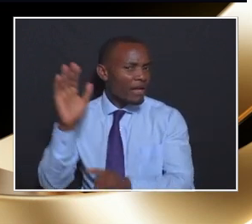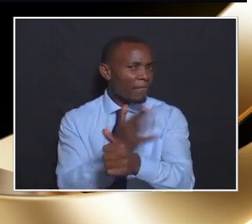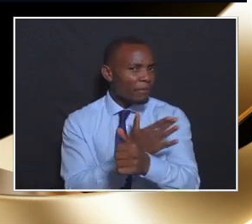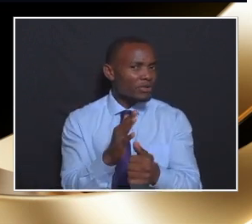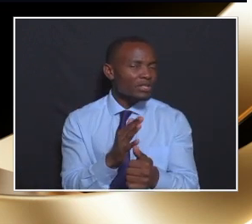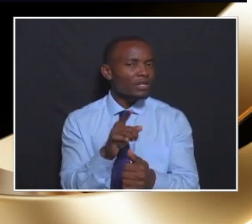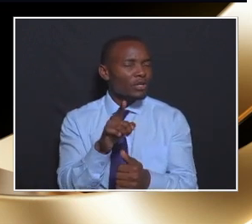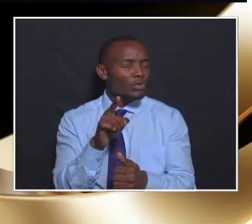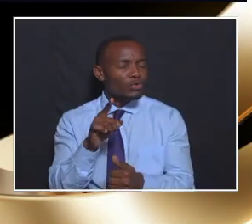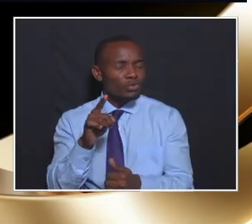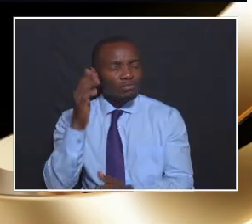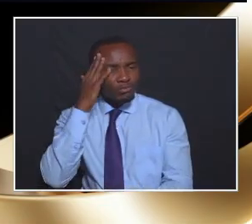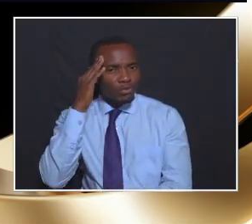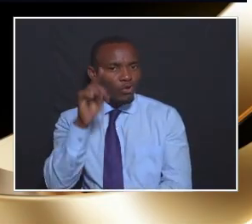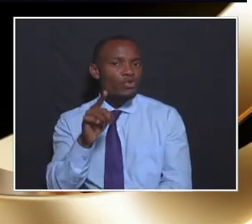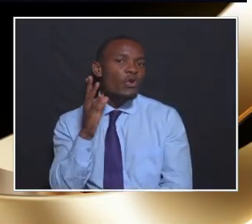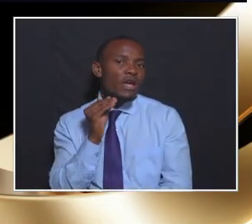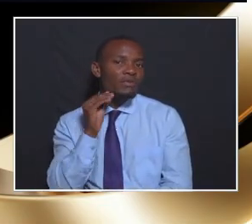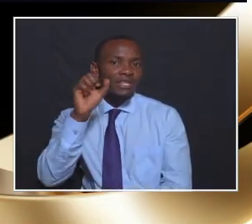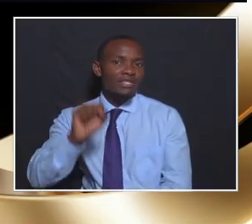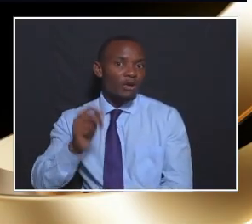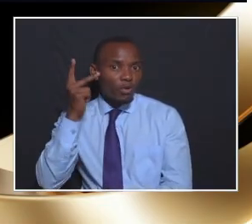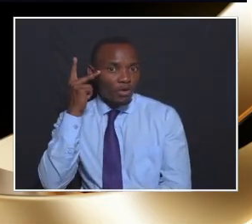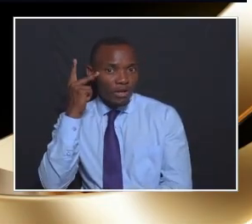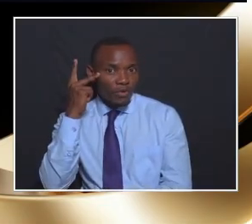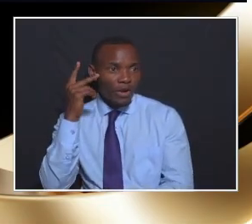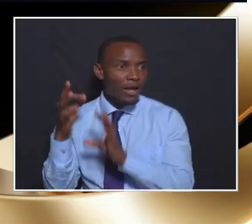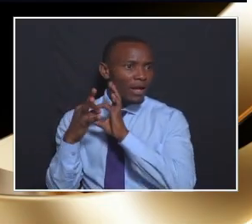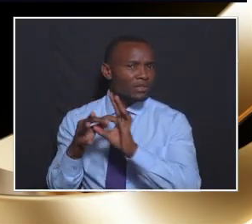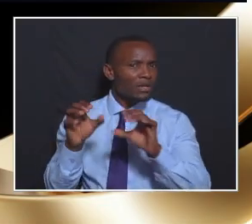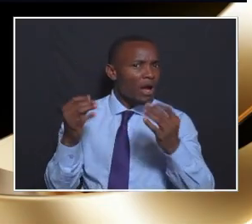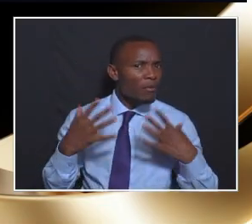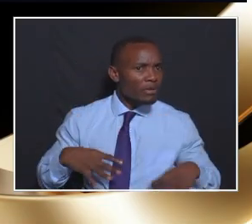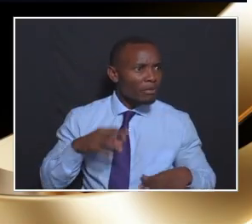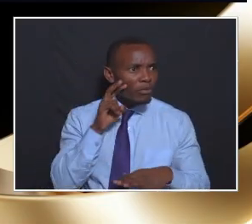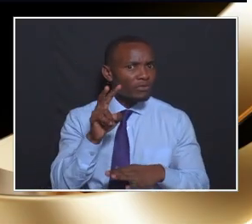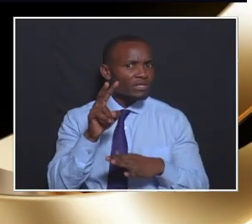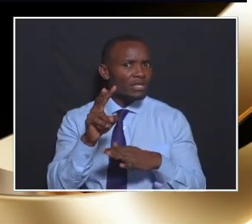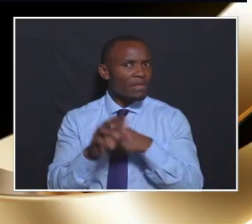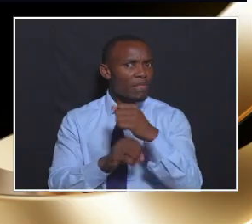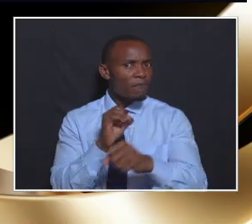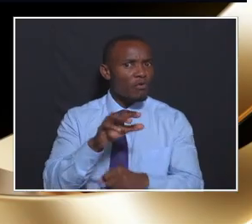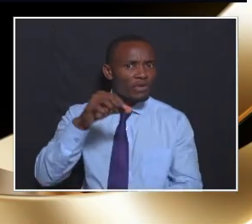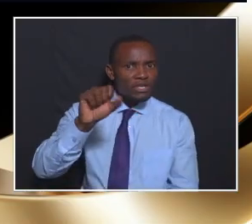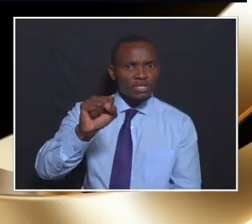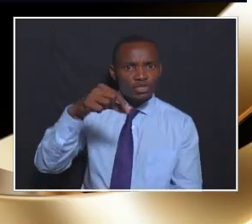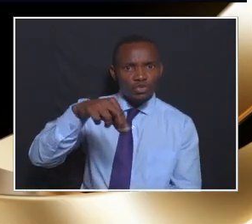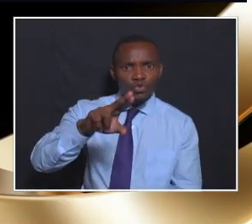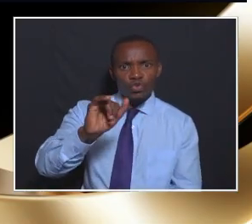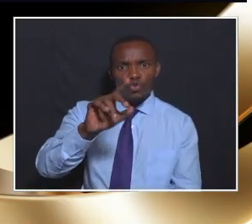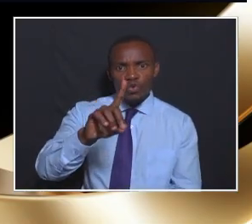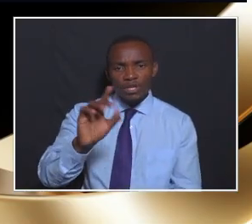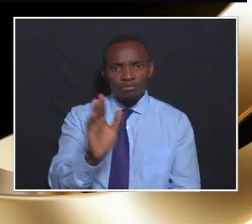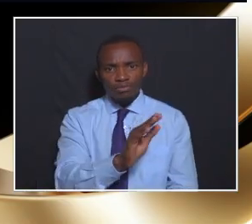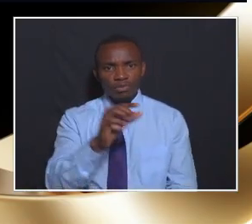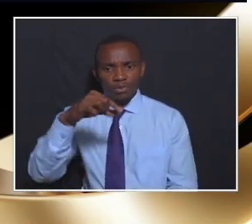the South Korean culture. How many of you have watched Squid Game? By show of hands. Squid Game. For those of you who have watched Squid